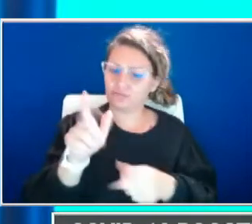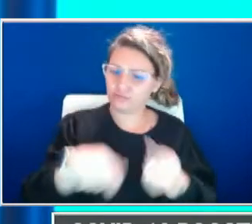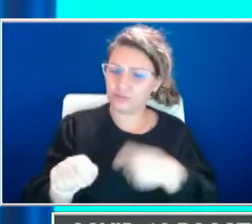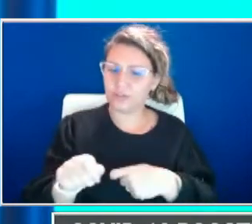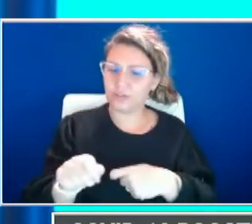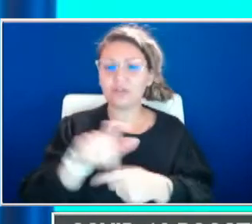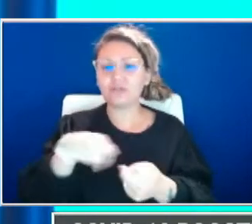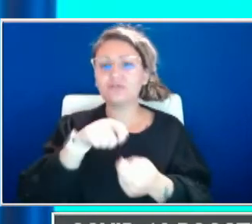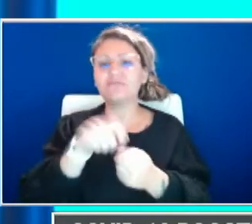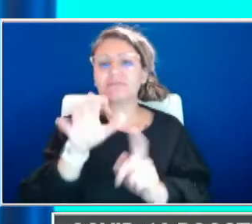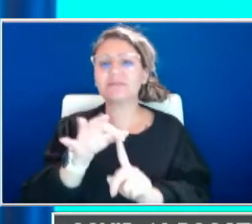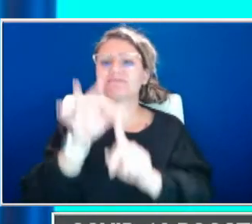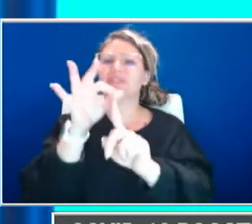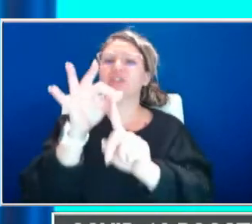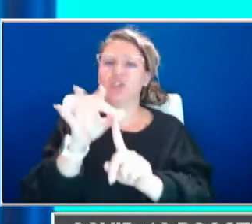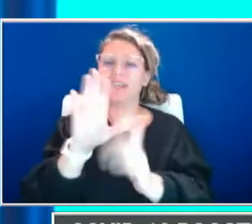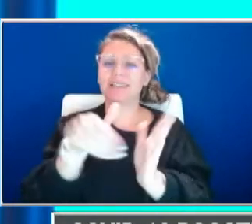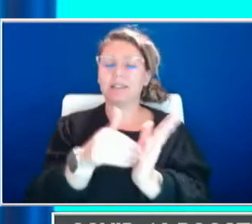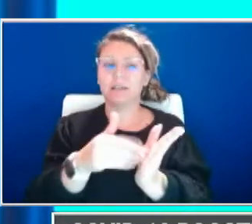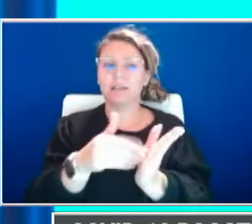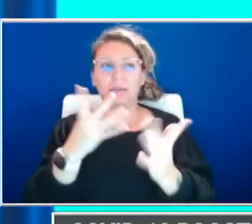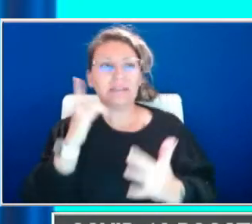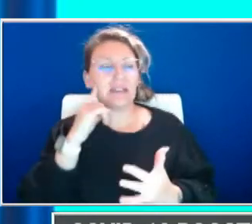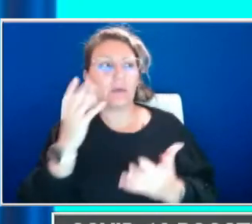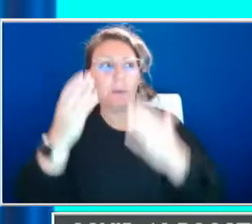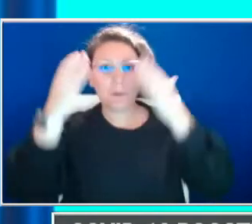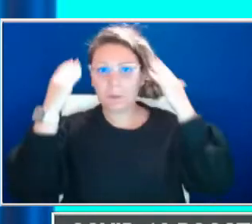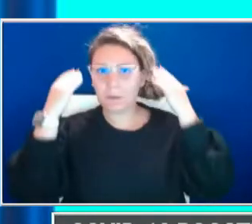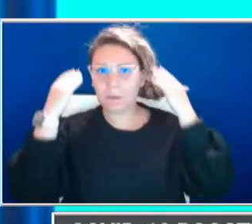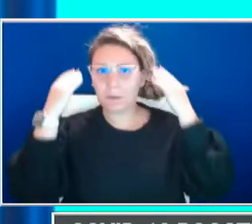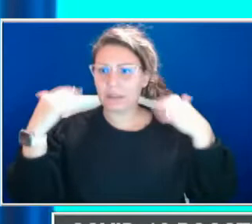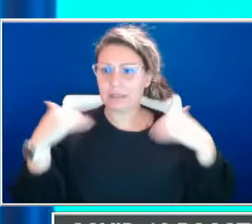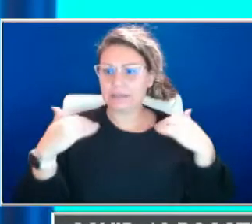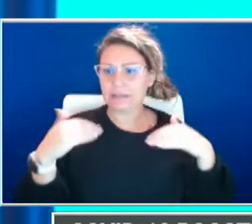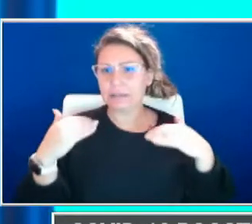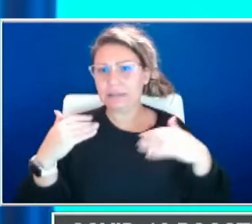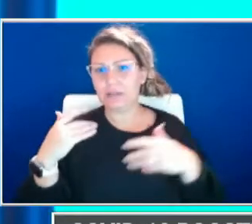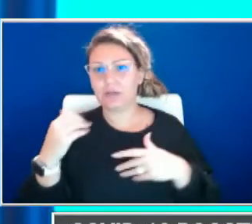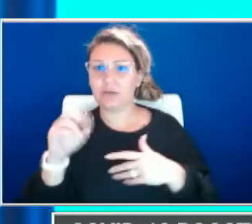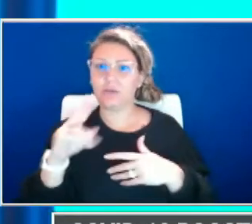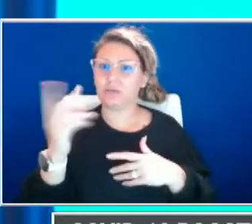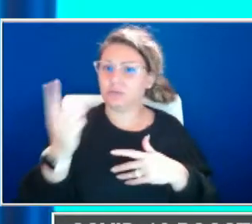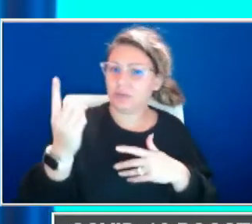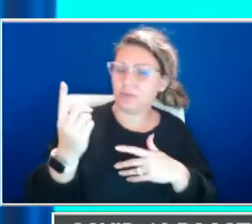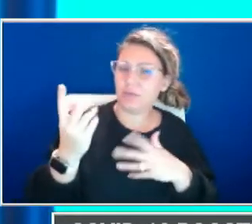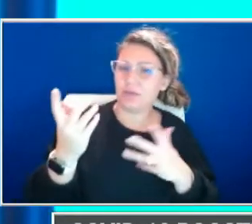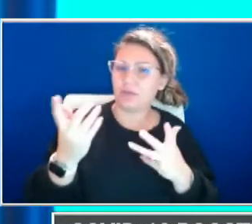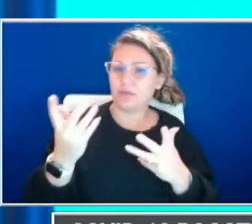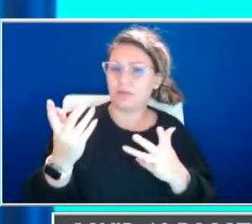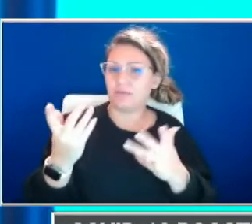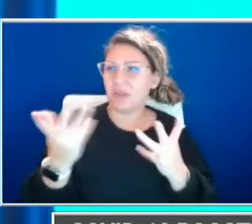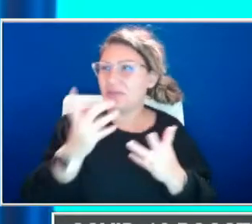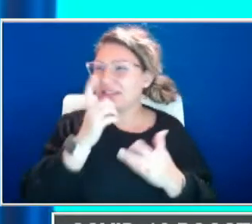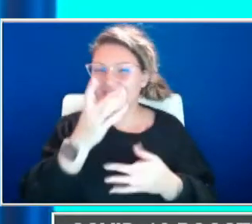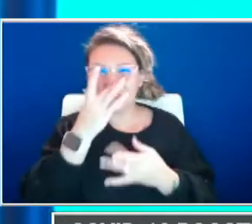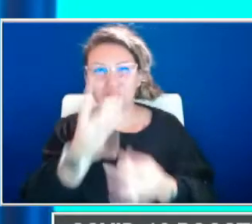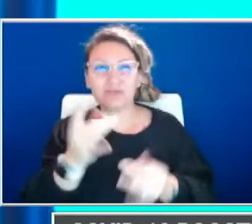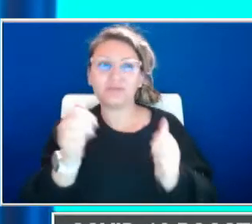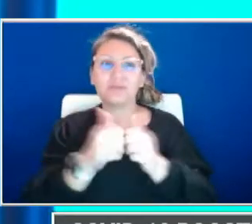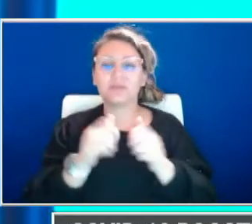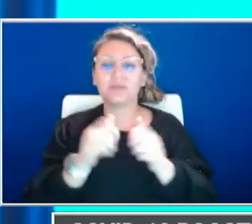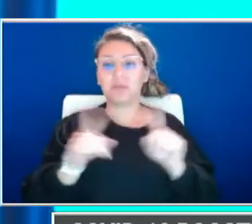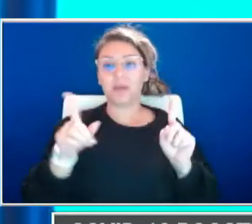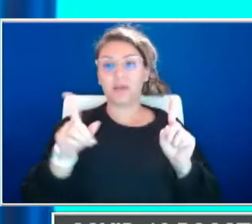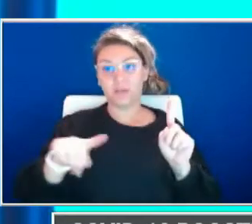may sound overwhelming, or it may sound like something that one may not be interested in, but these are